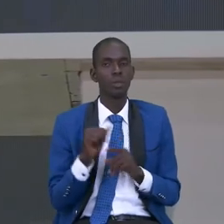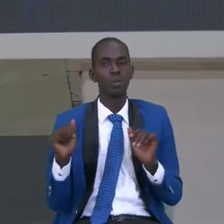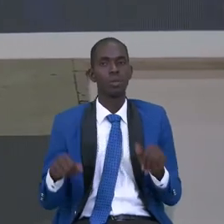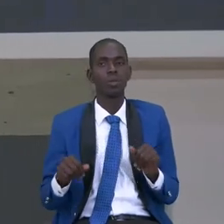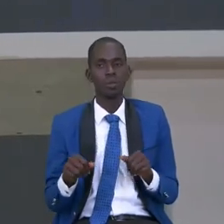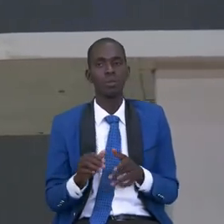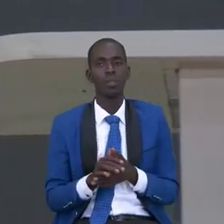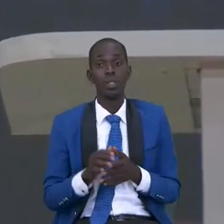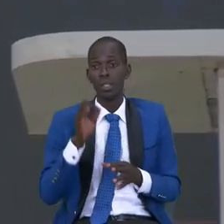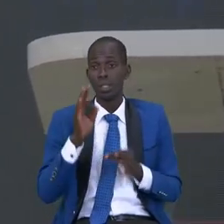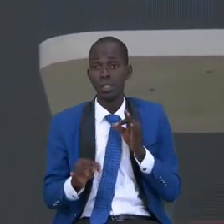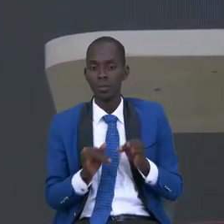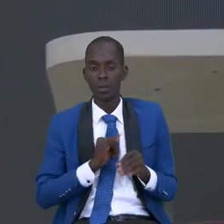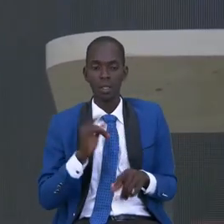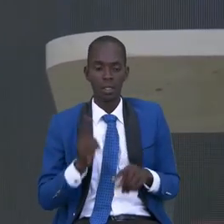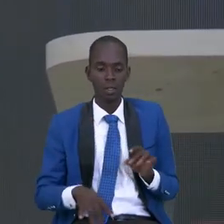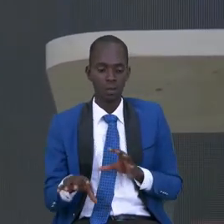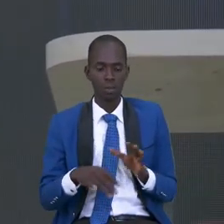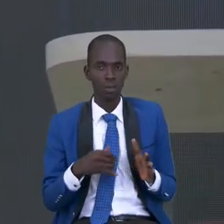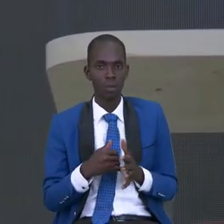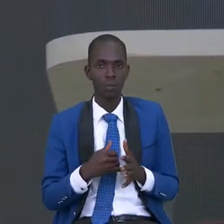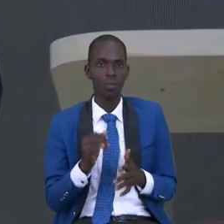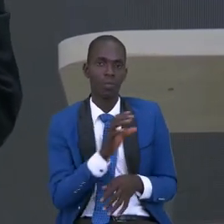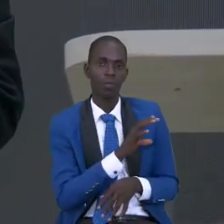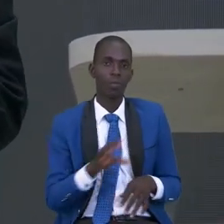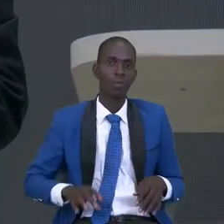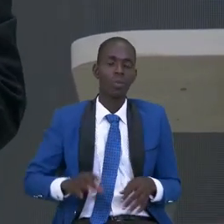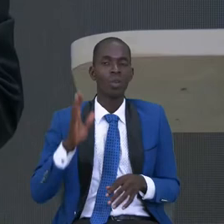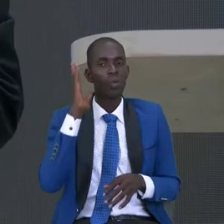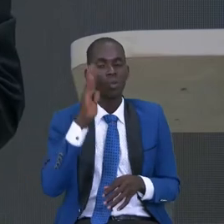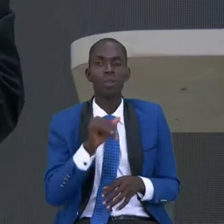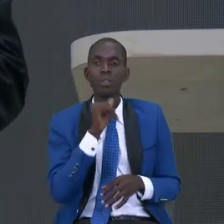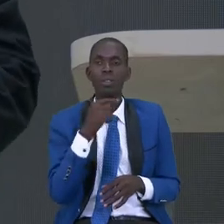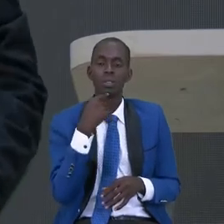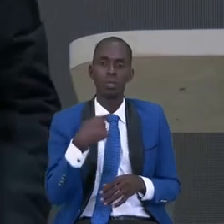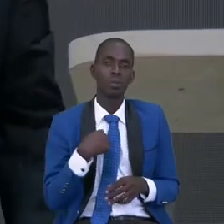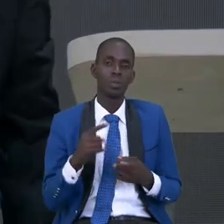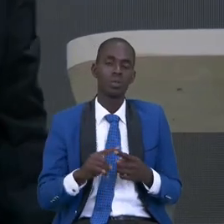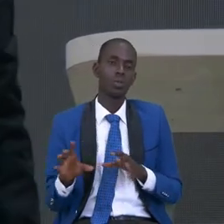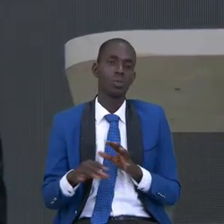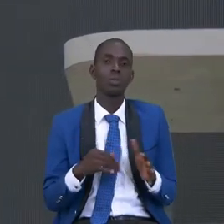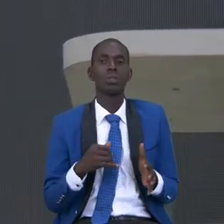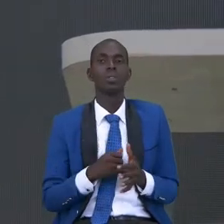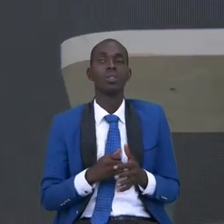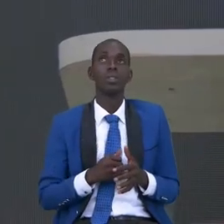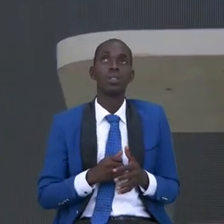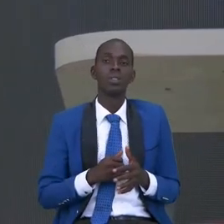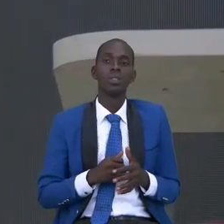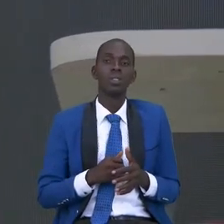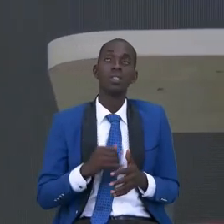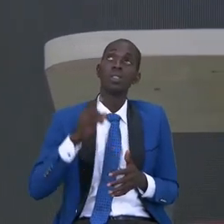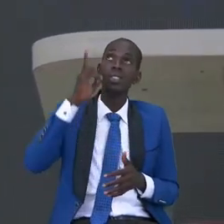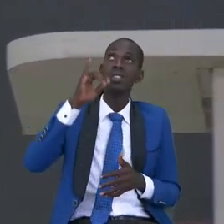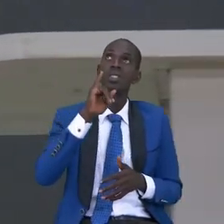I could not do it, Christ will not tell me to do it. He is the heavenly